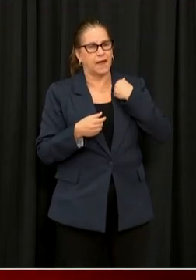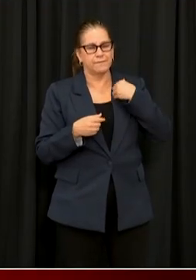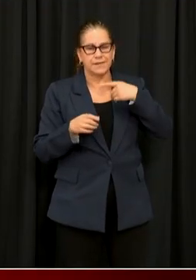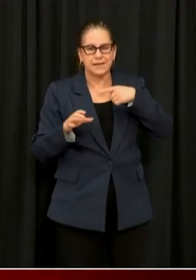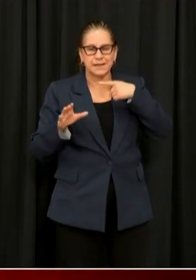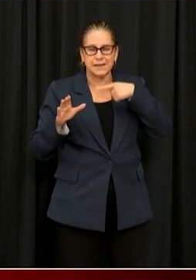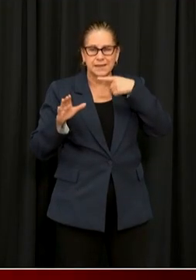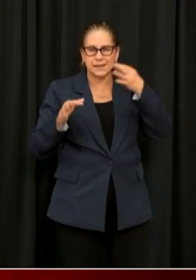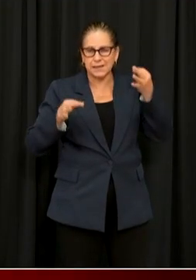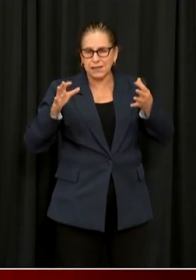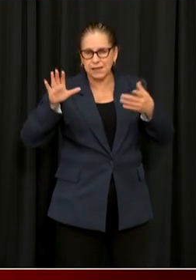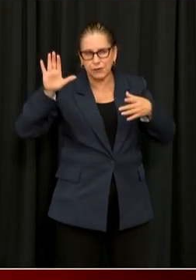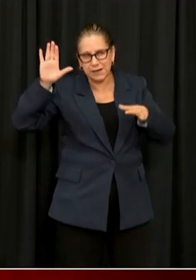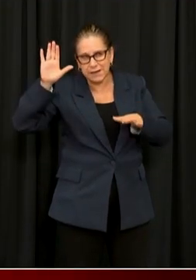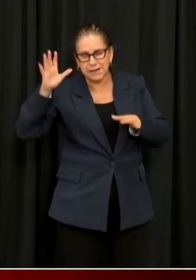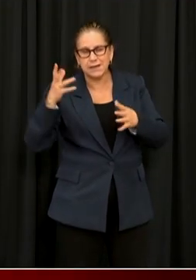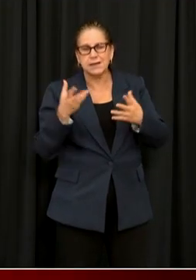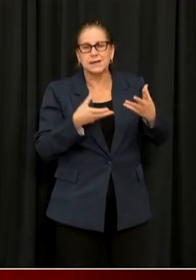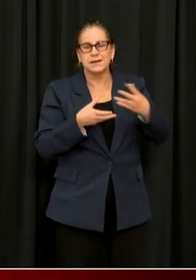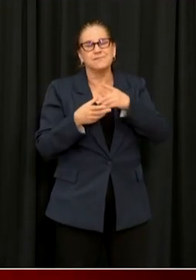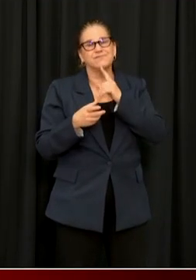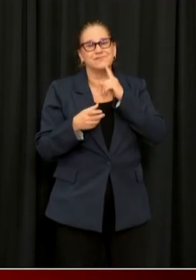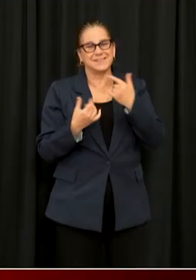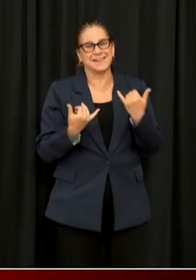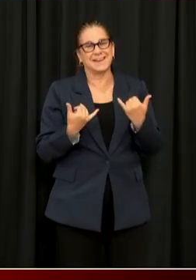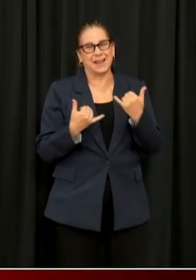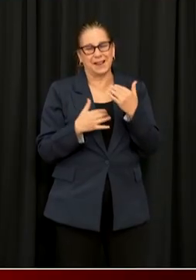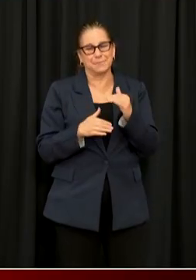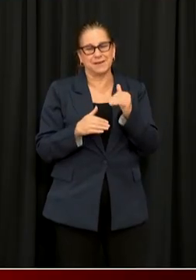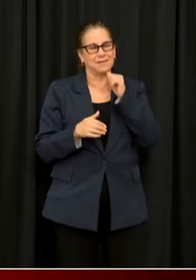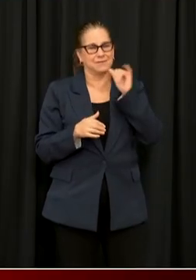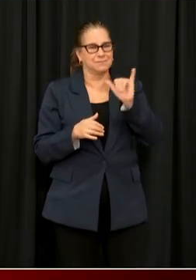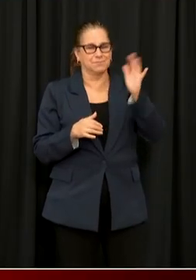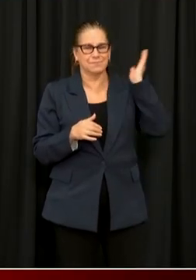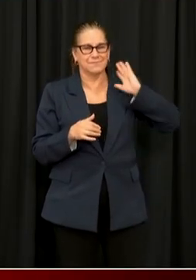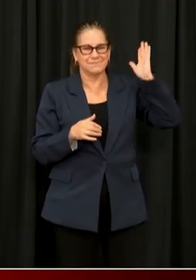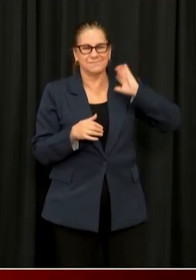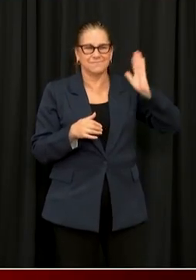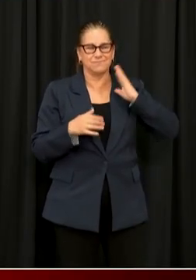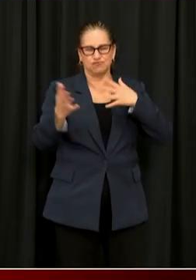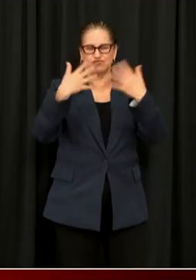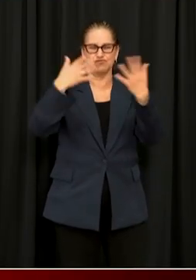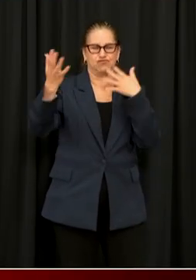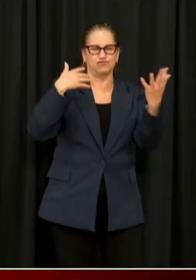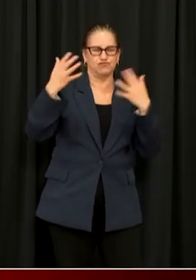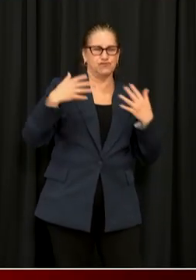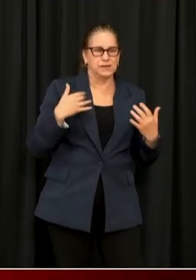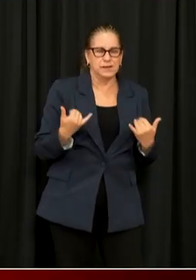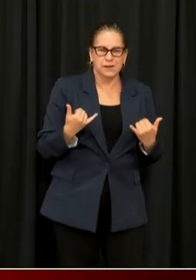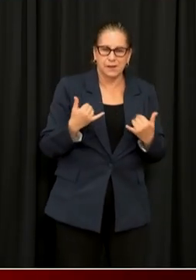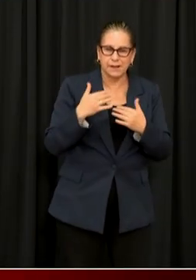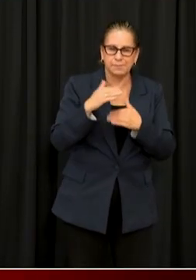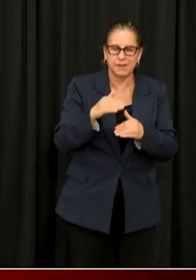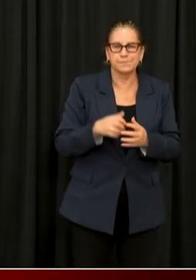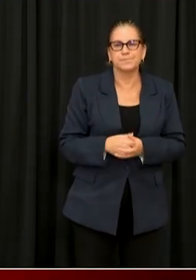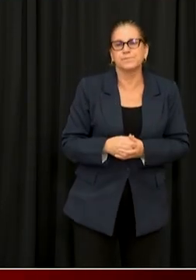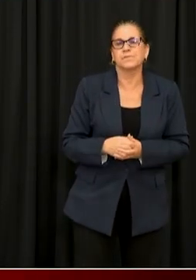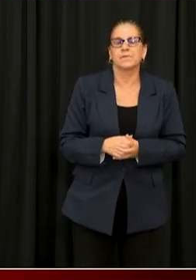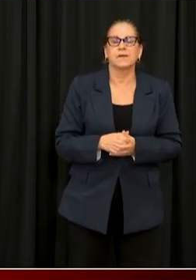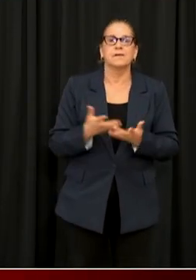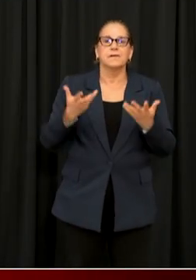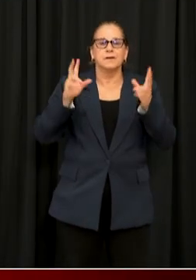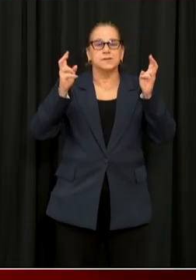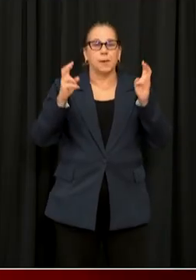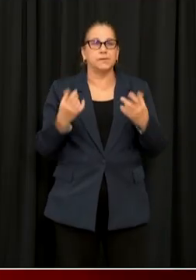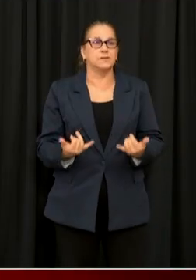limited. So I think especially on some of these topics, some of which are codifying guidance that